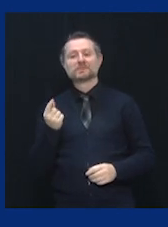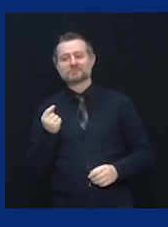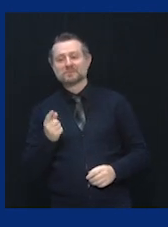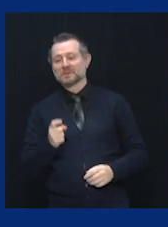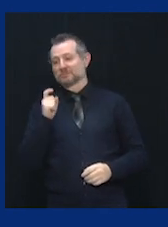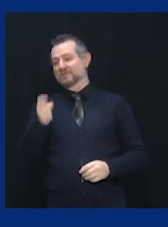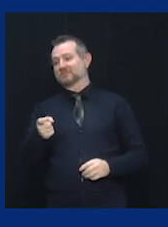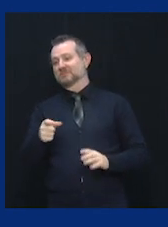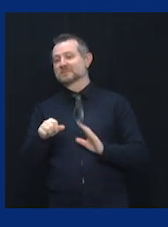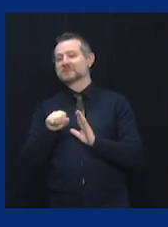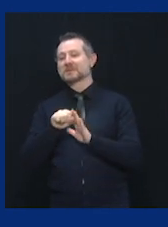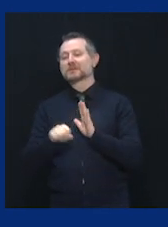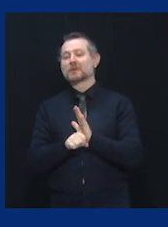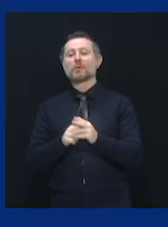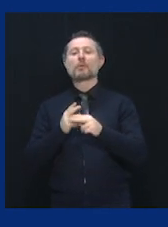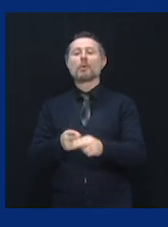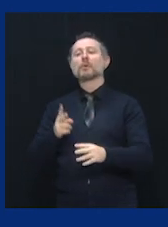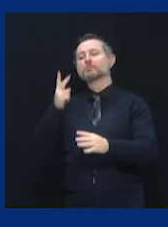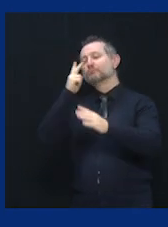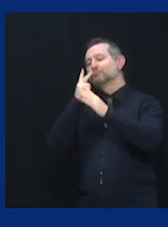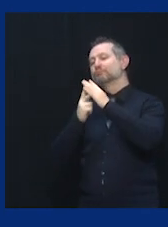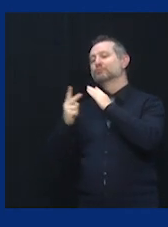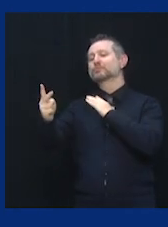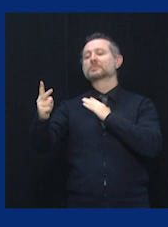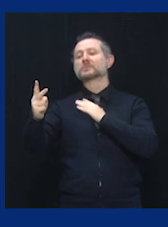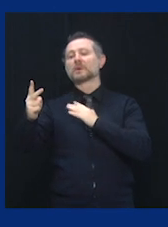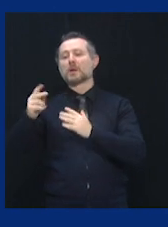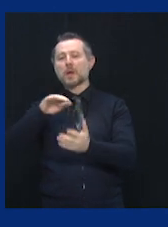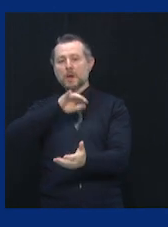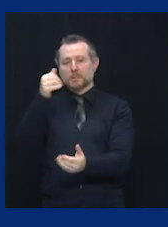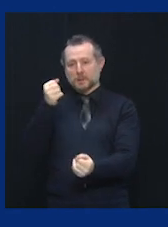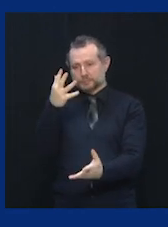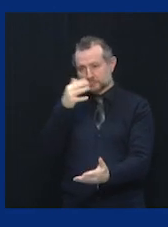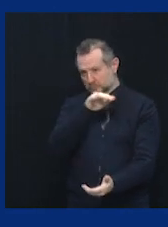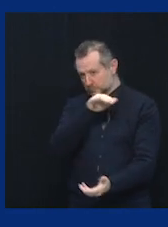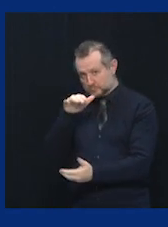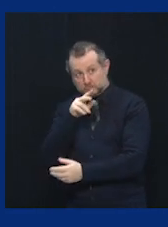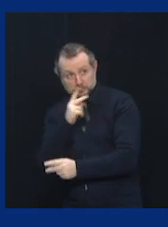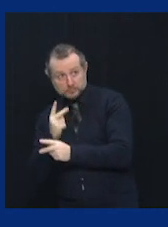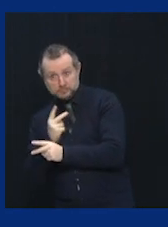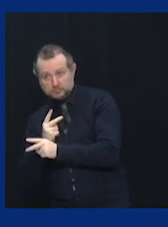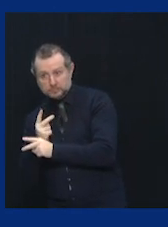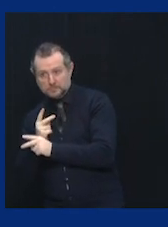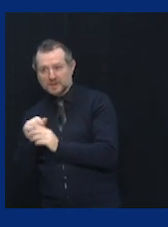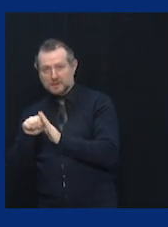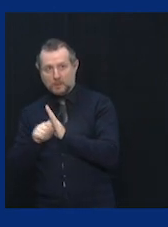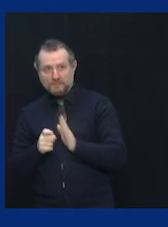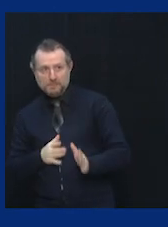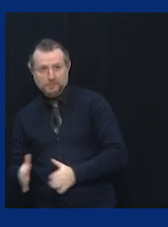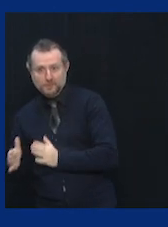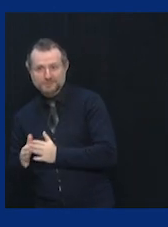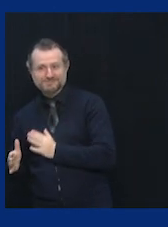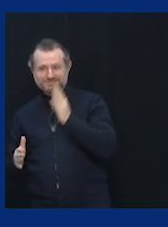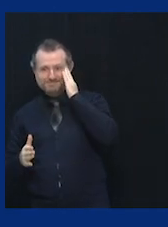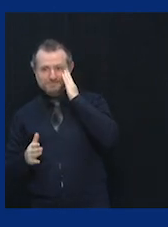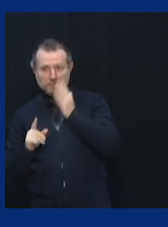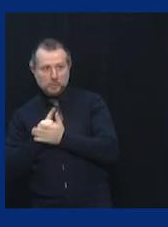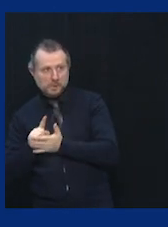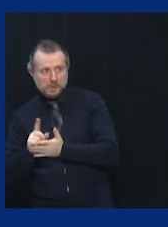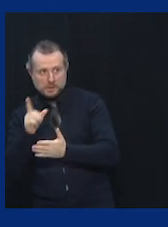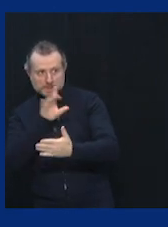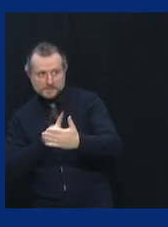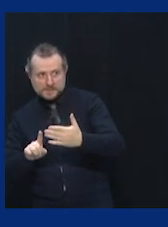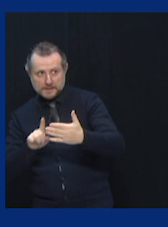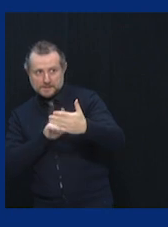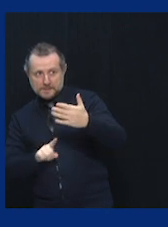projection allocations so states can plan. Right now, we go week to week, and we don't know what